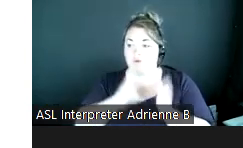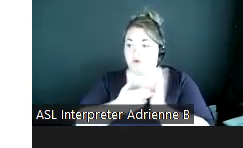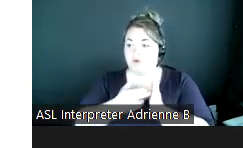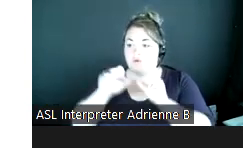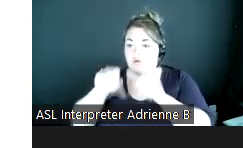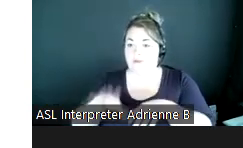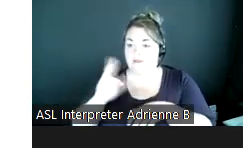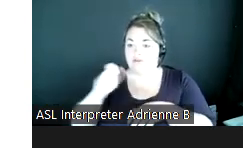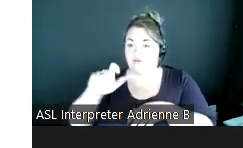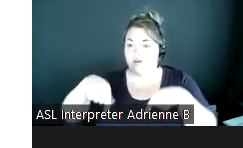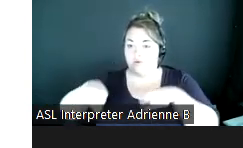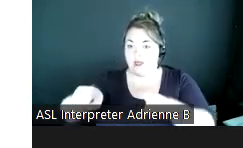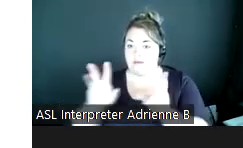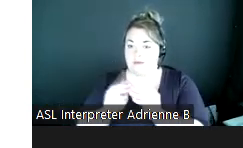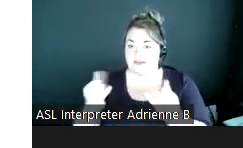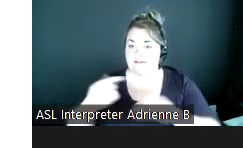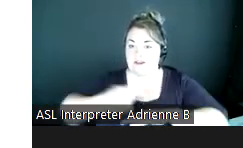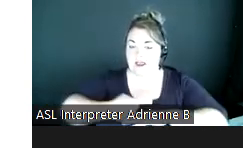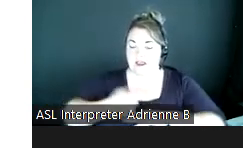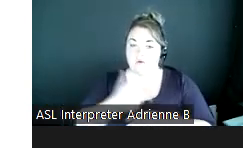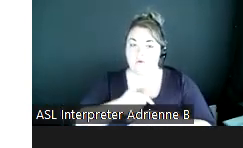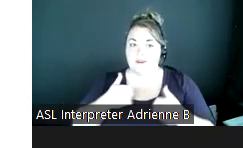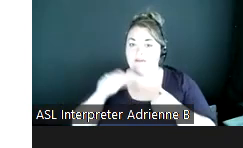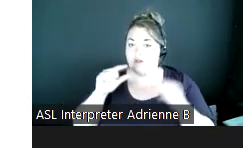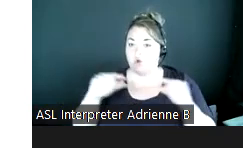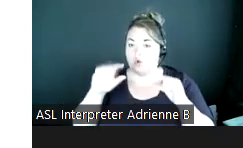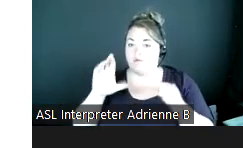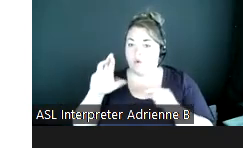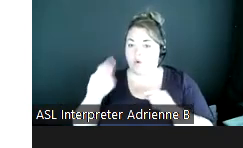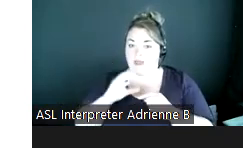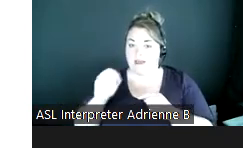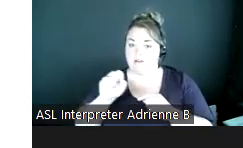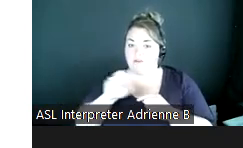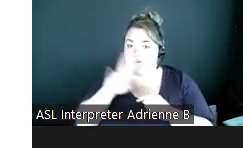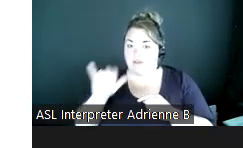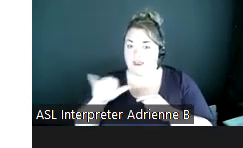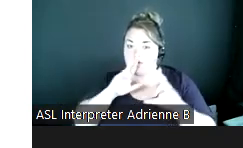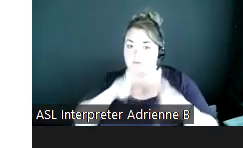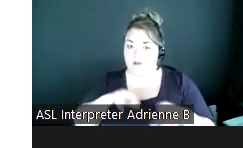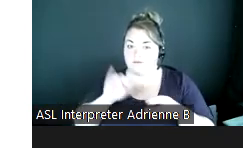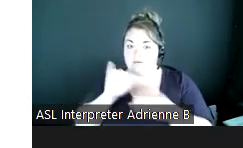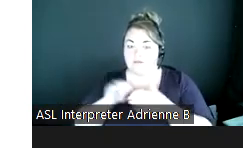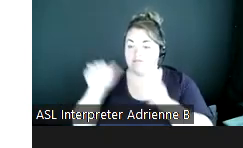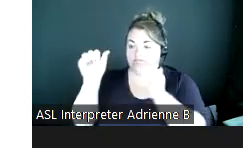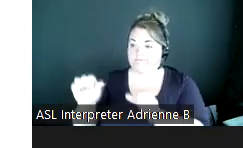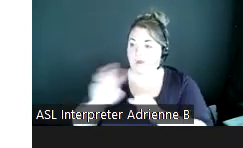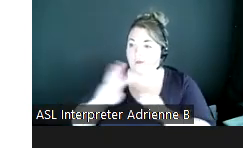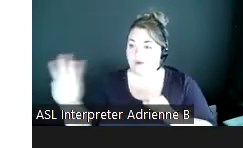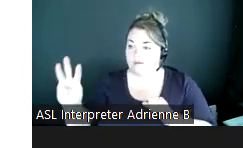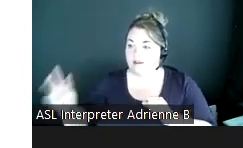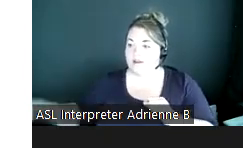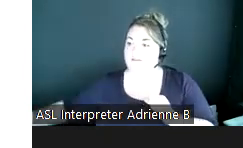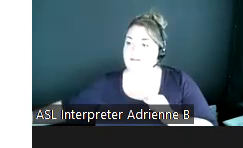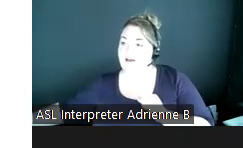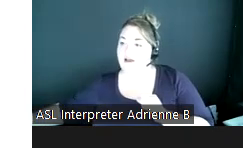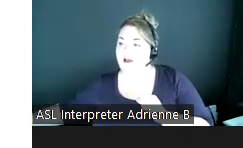chat throughout our meeting today. We have a Google form and a survey response that's up on our website, which we'll also put